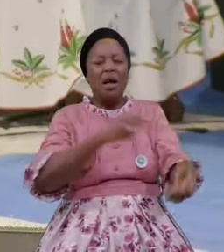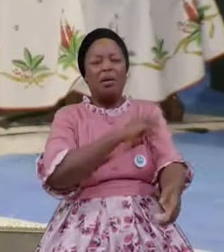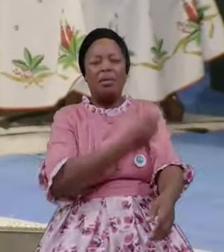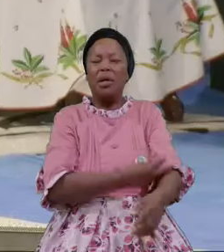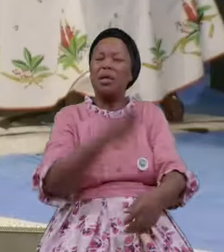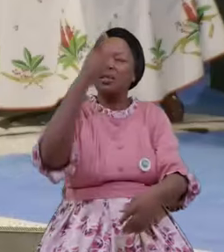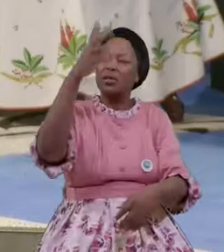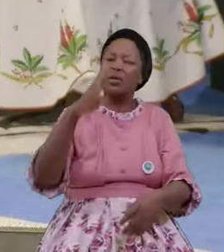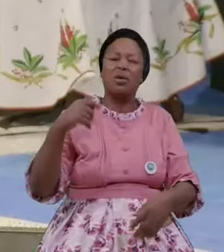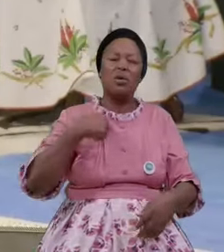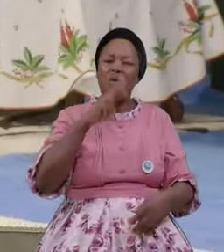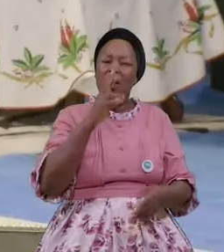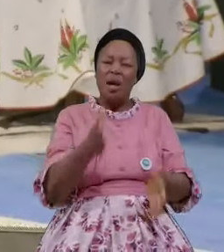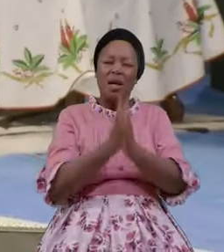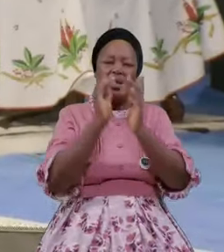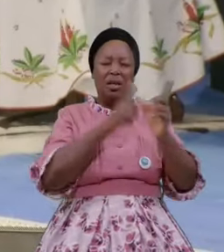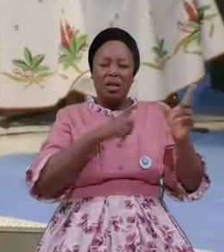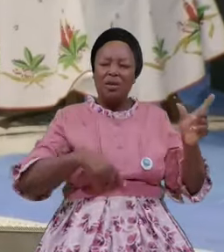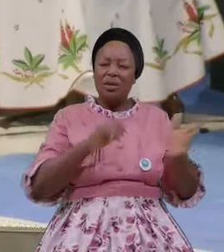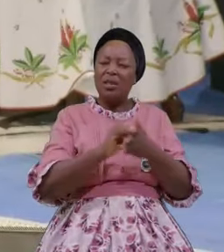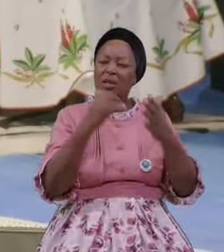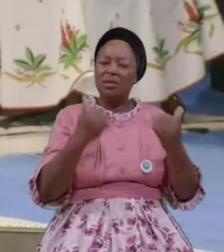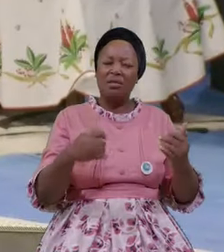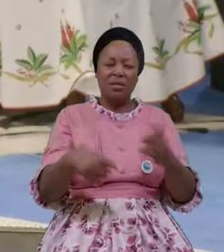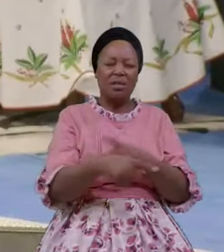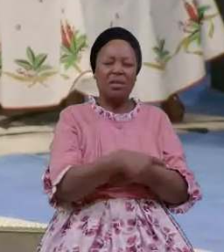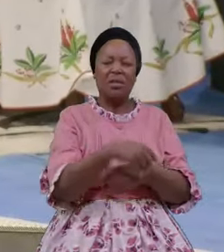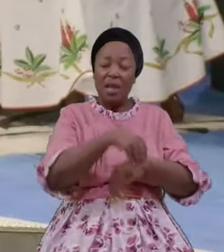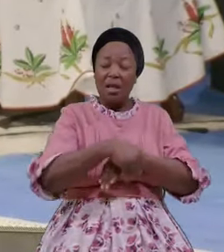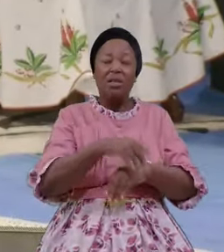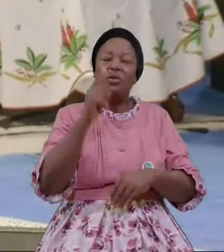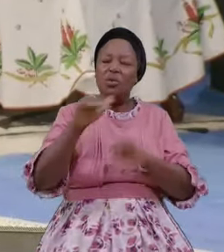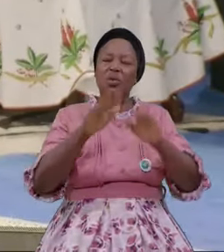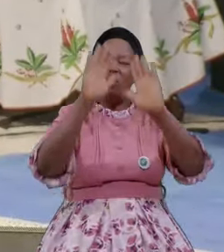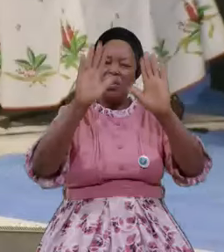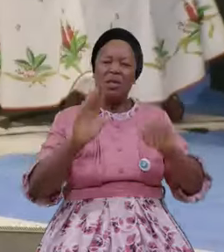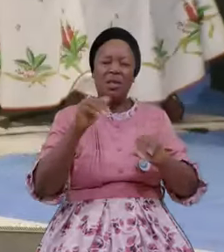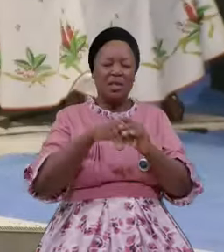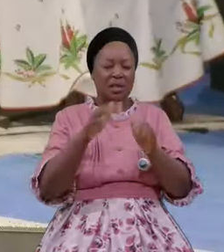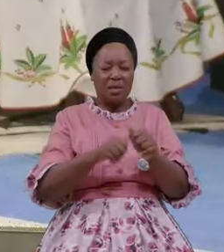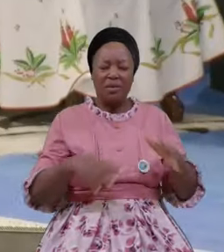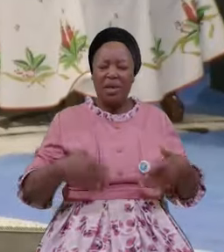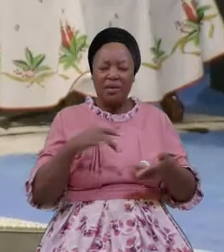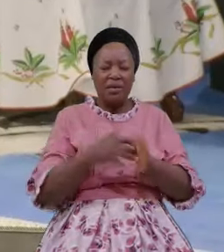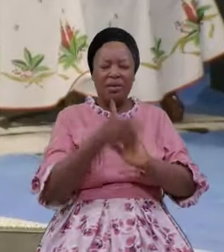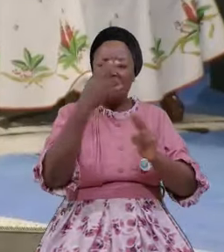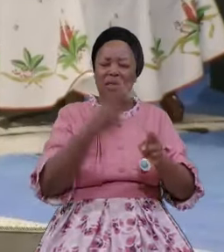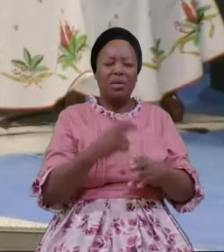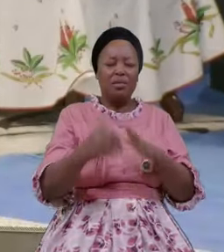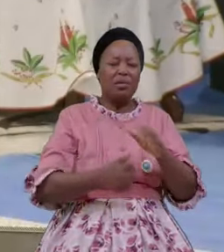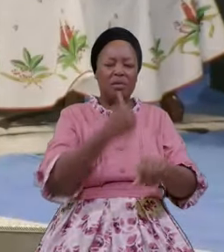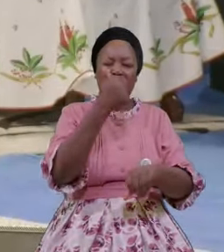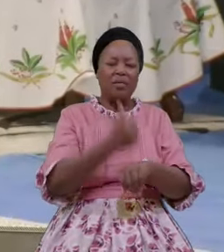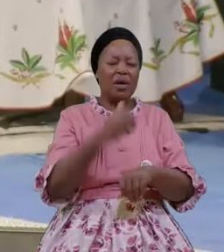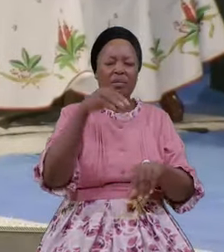asking, Lord, that tonight you do wonders in every life. Confirm